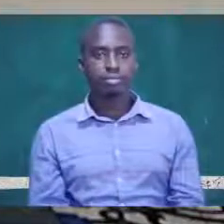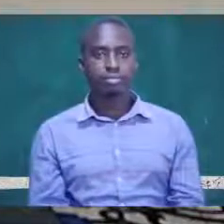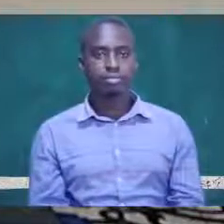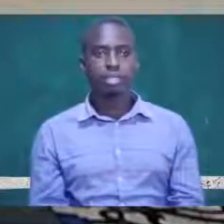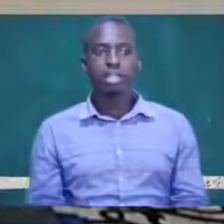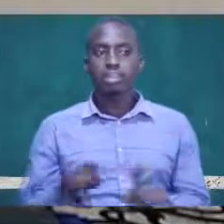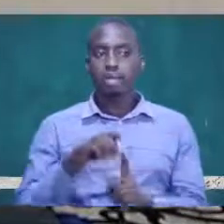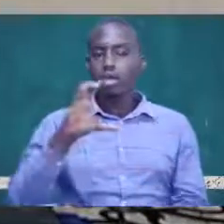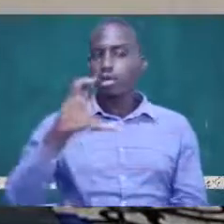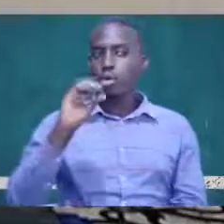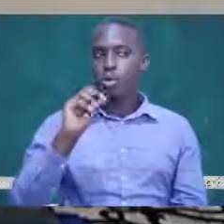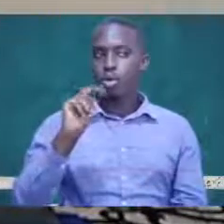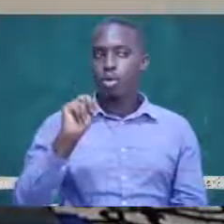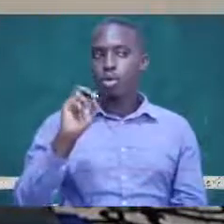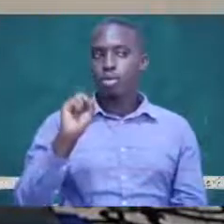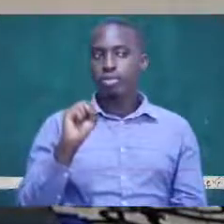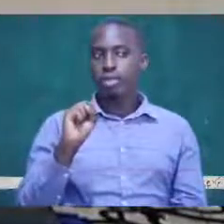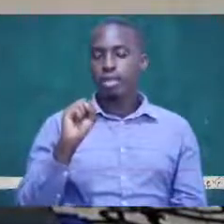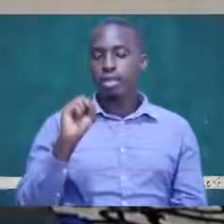the consumption expenditure